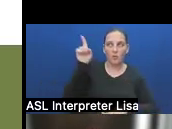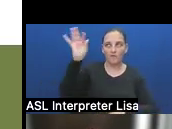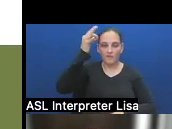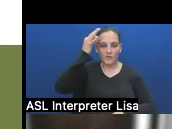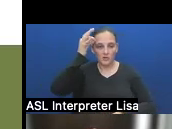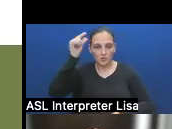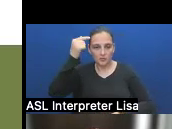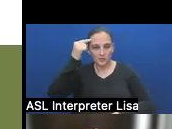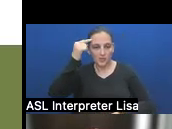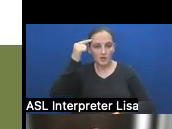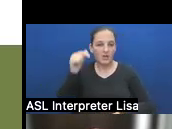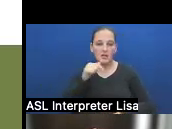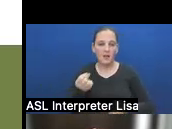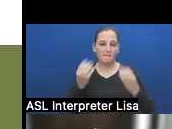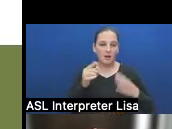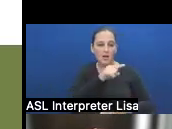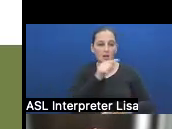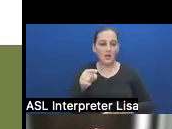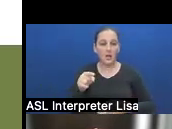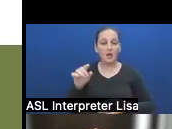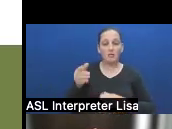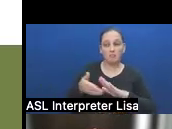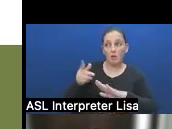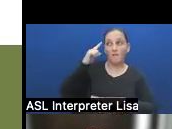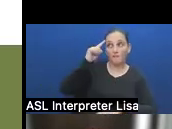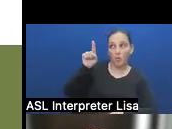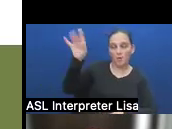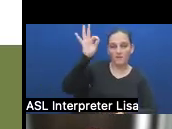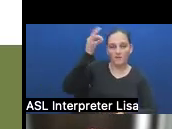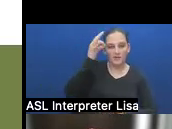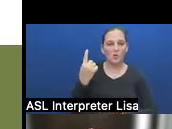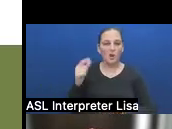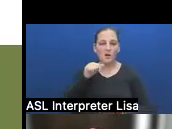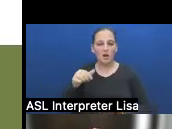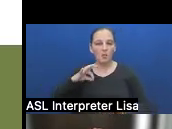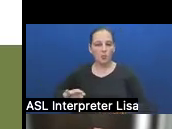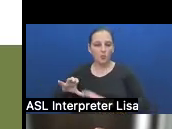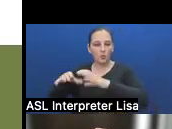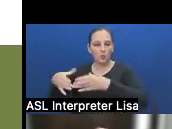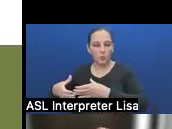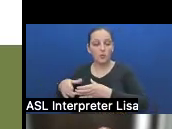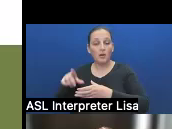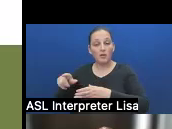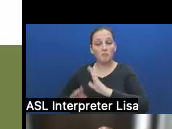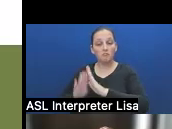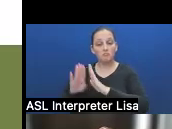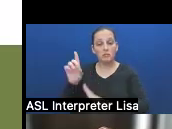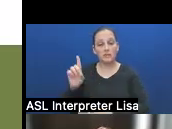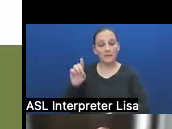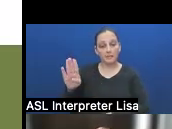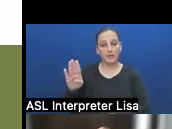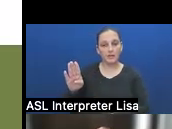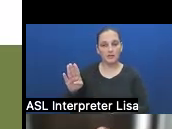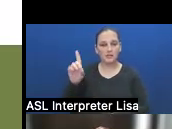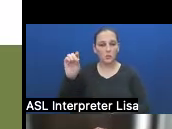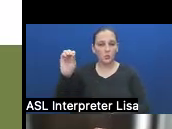on behalf of. The one place we saw it was like a nonprofit group built a database at the Department of